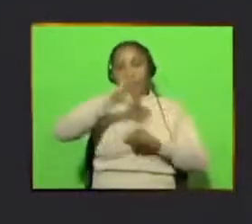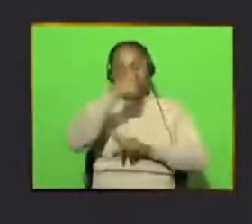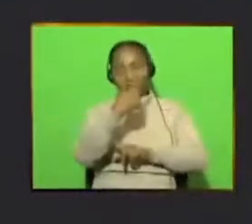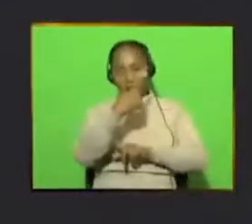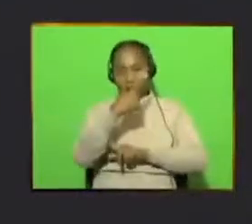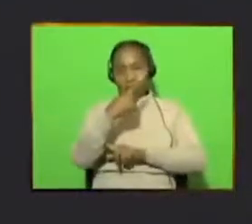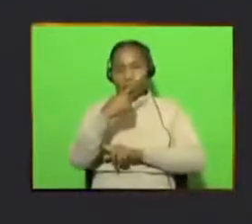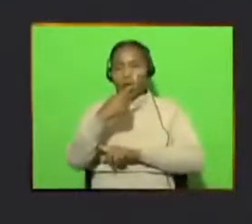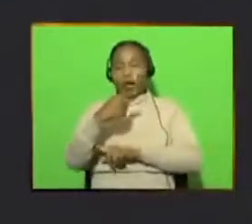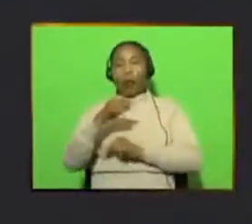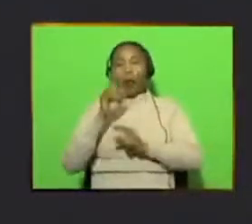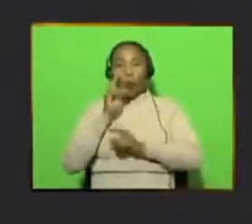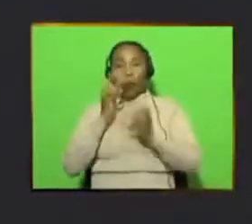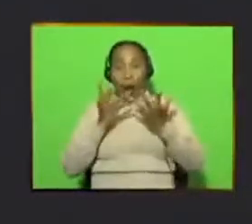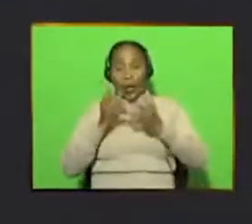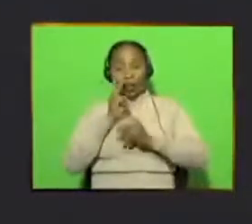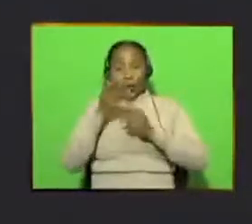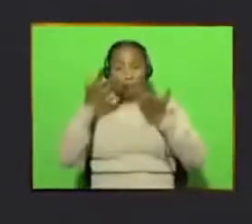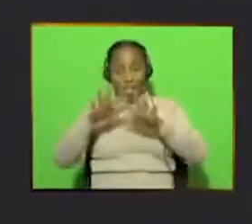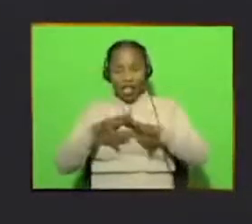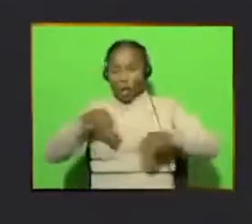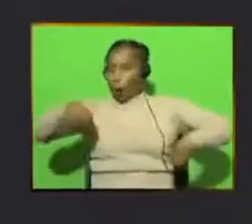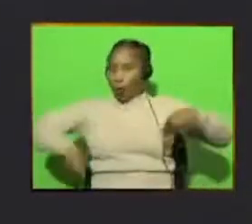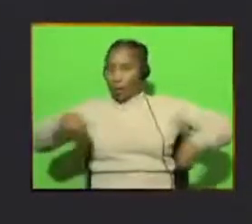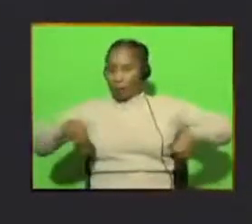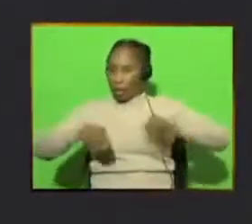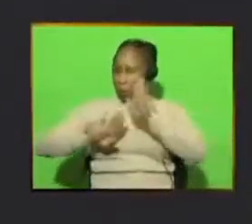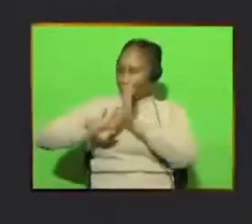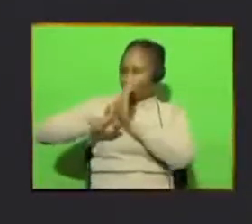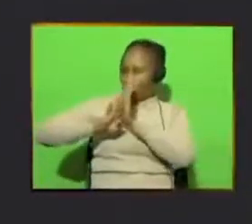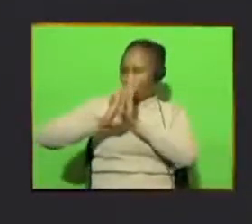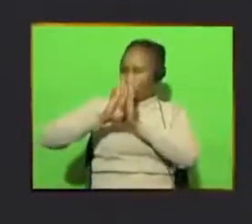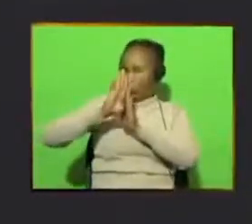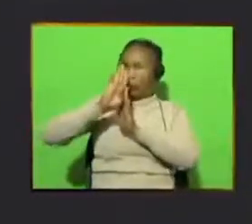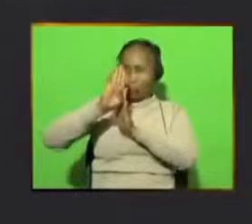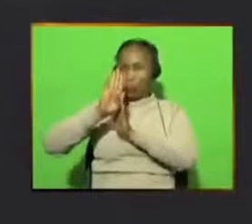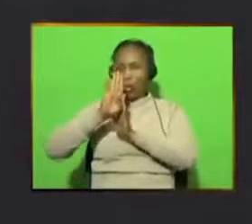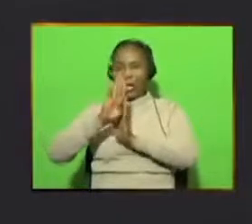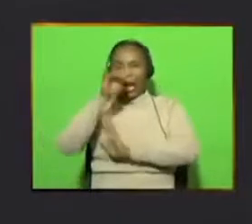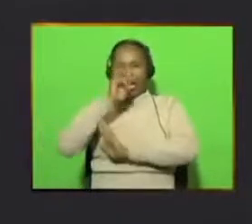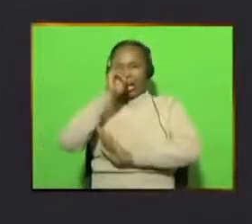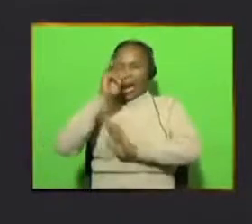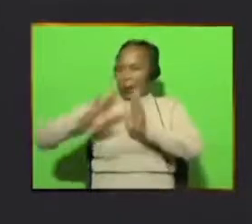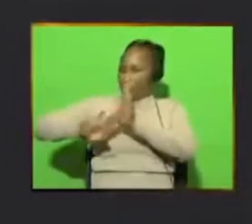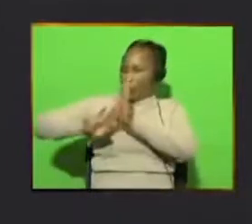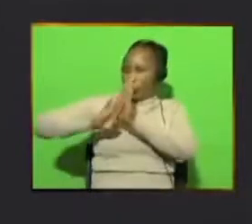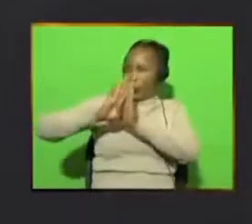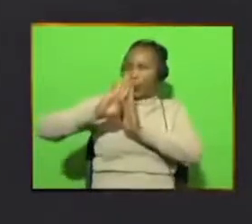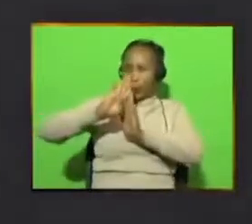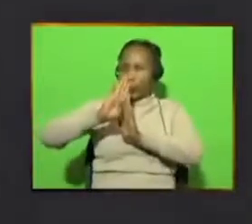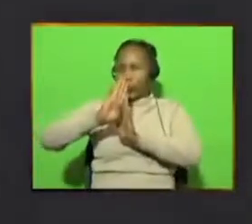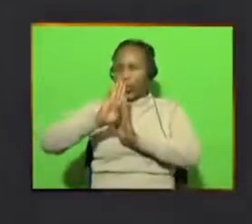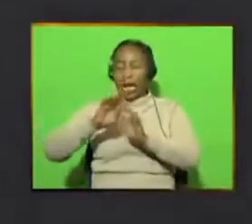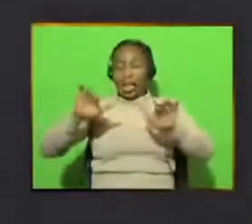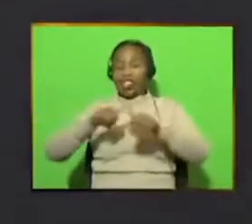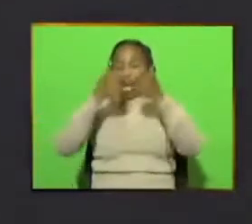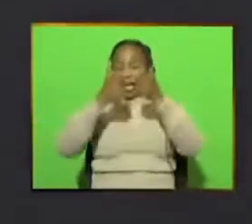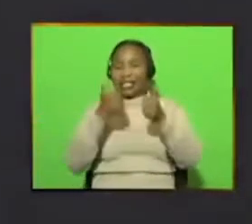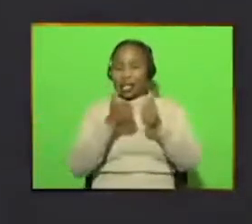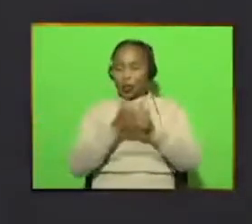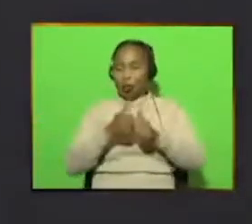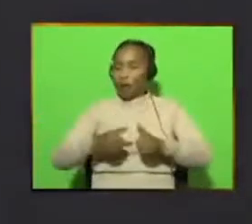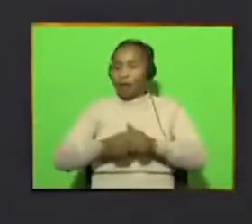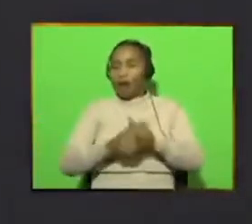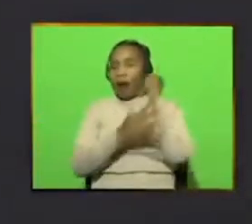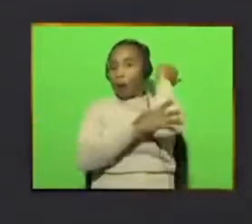worse, crime reached an all-time high, and the triple challenges of poverty, unemployment,